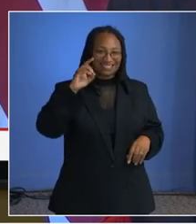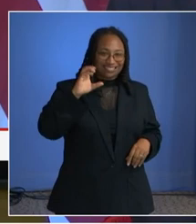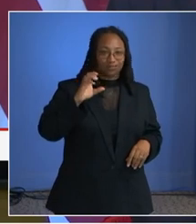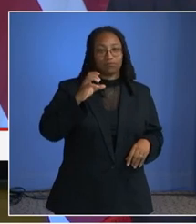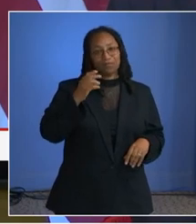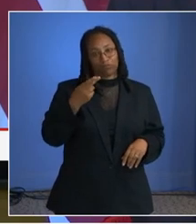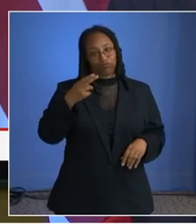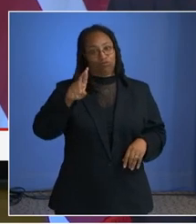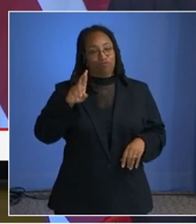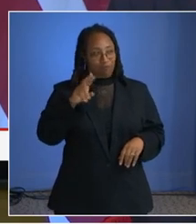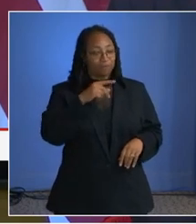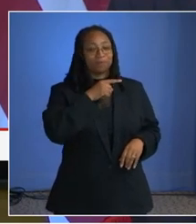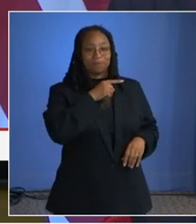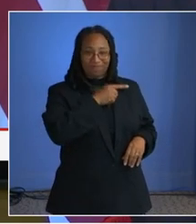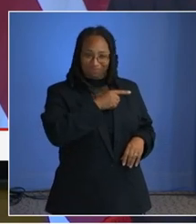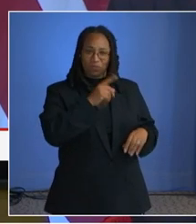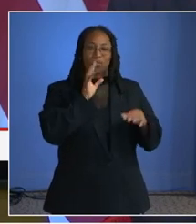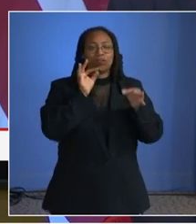what our